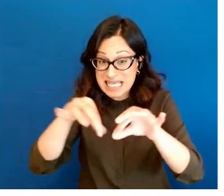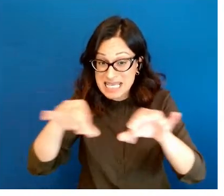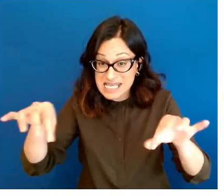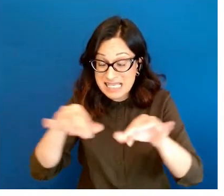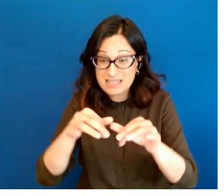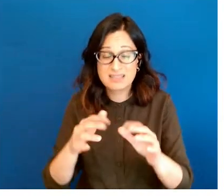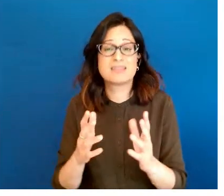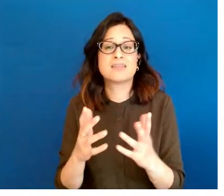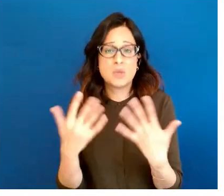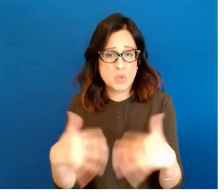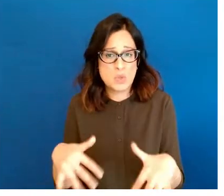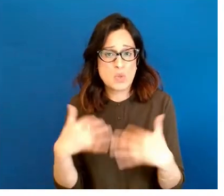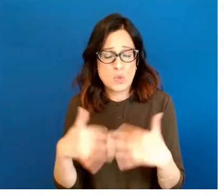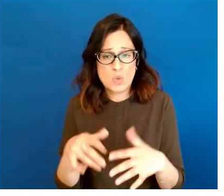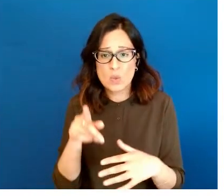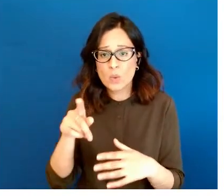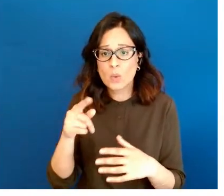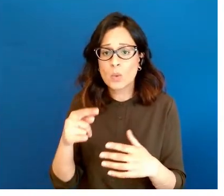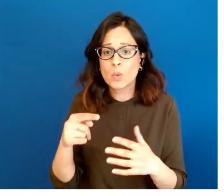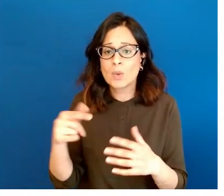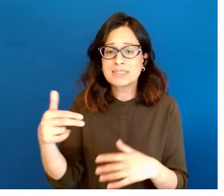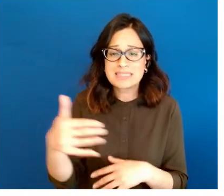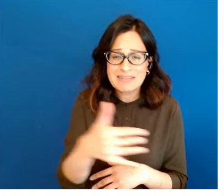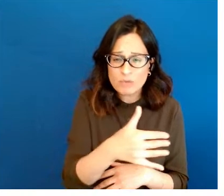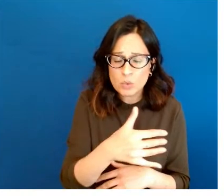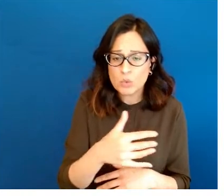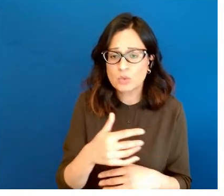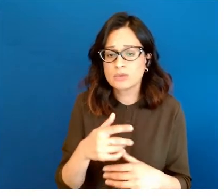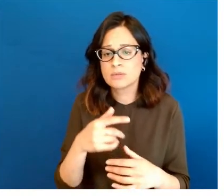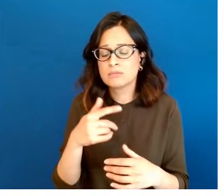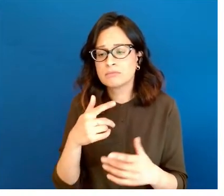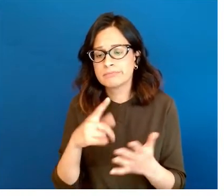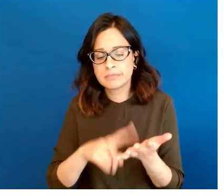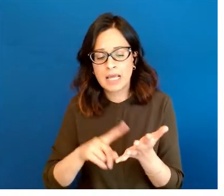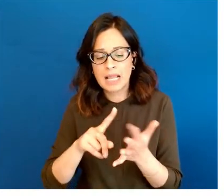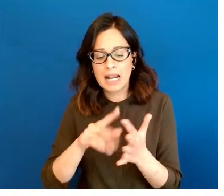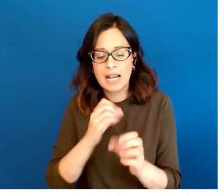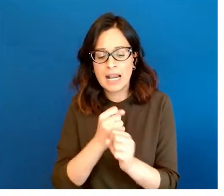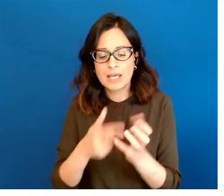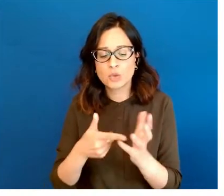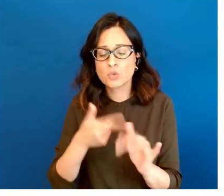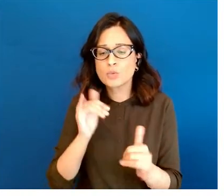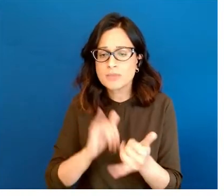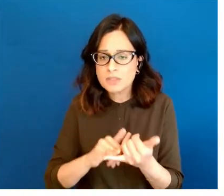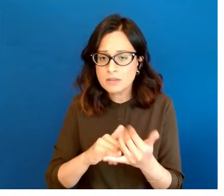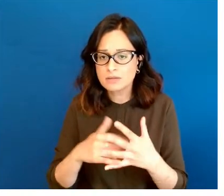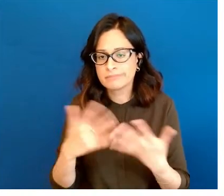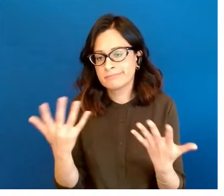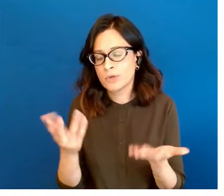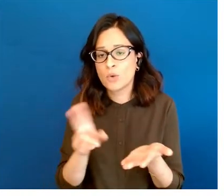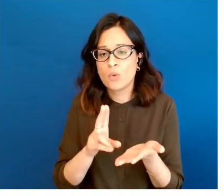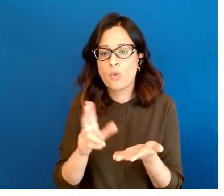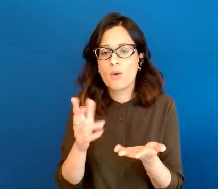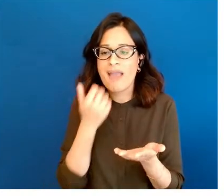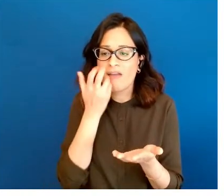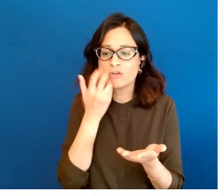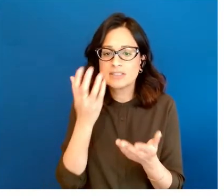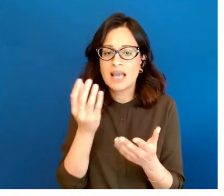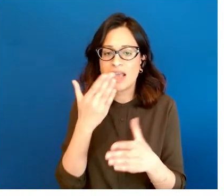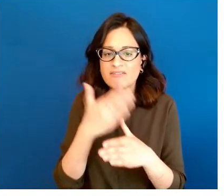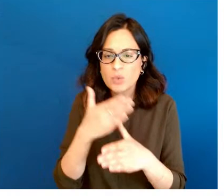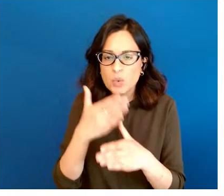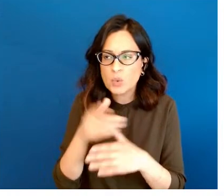allergens. Seafood, legumes such as soya and pulses, and then the common daily foods such as egg, milk and